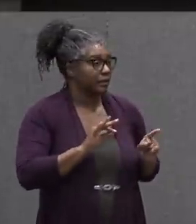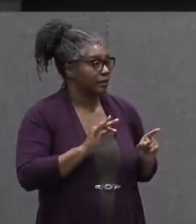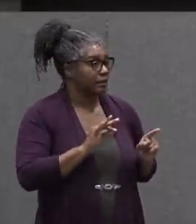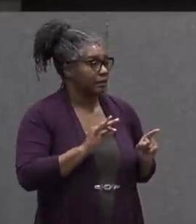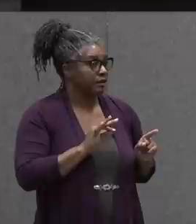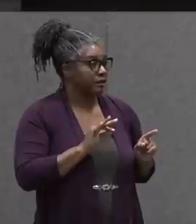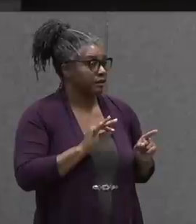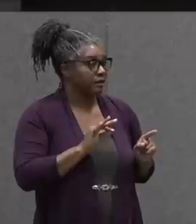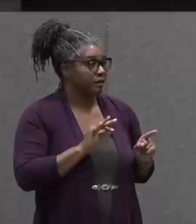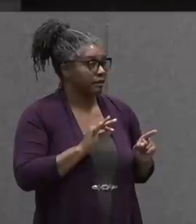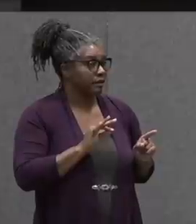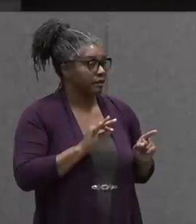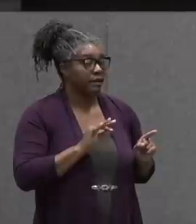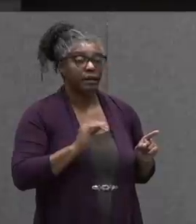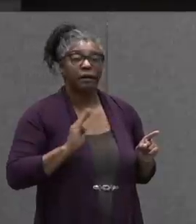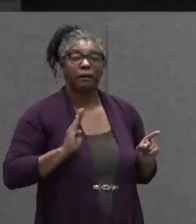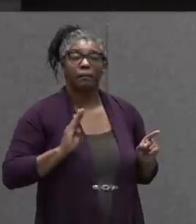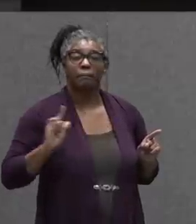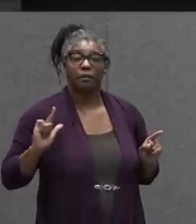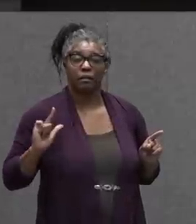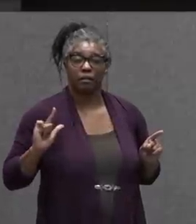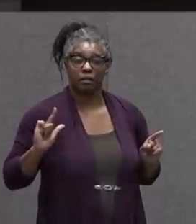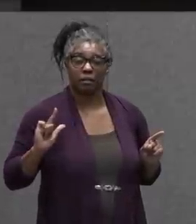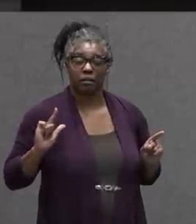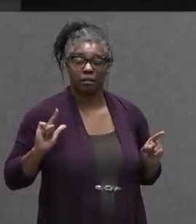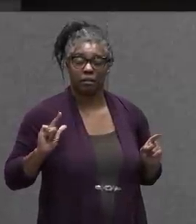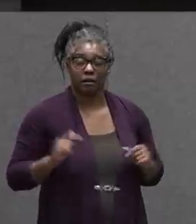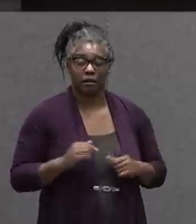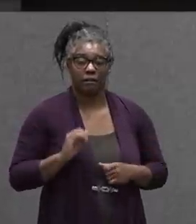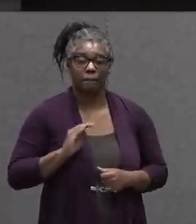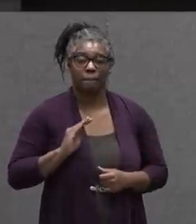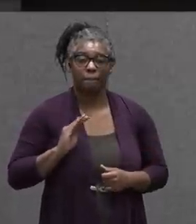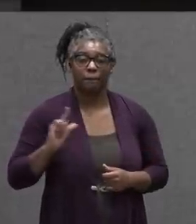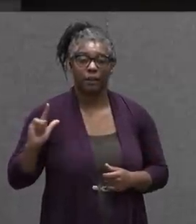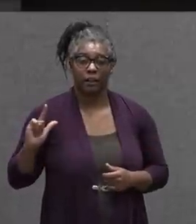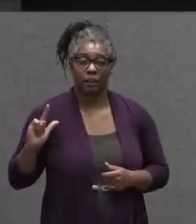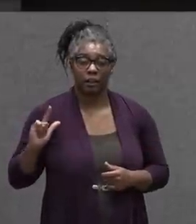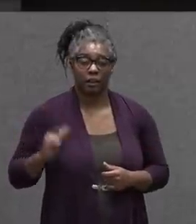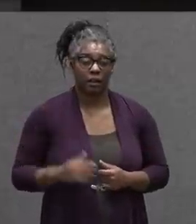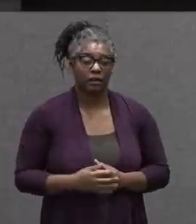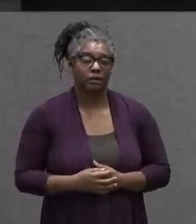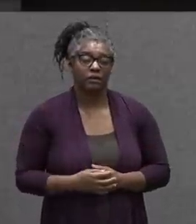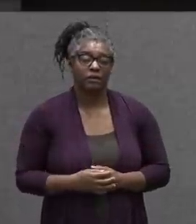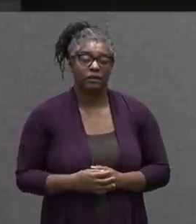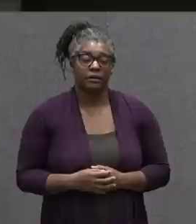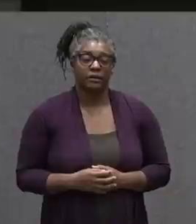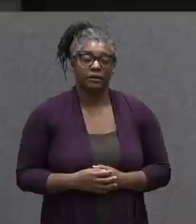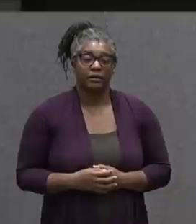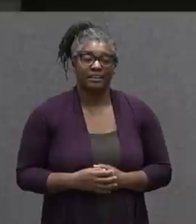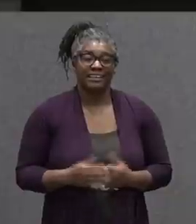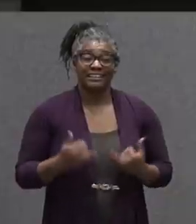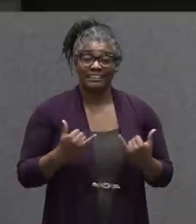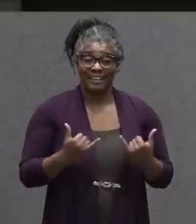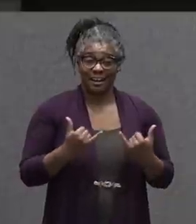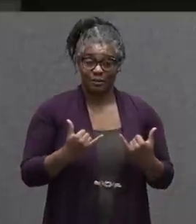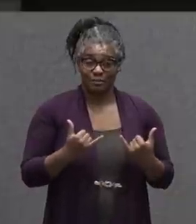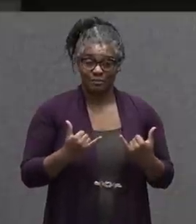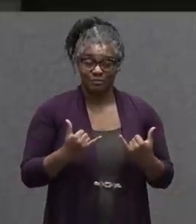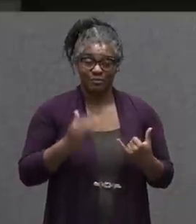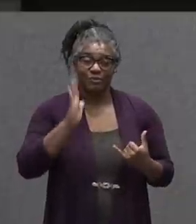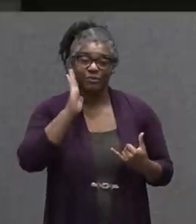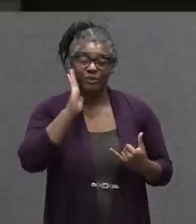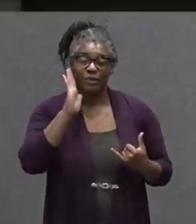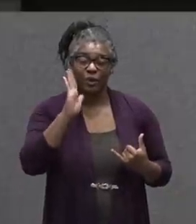the blend B-L, bull. Now I want to go around my house